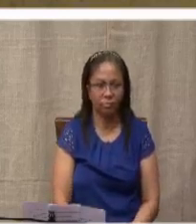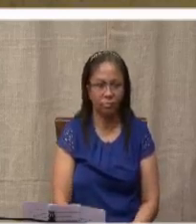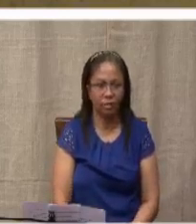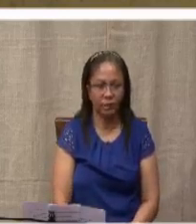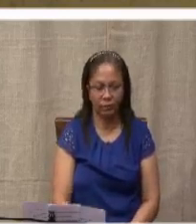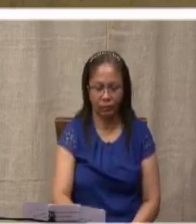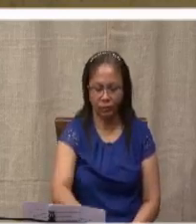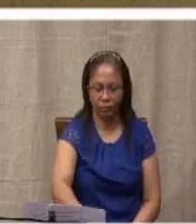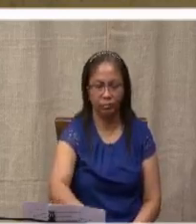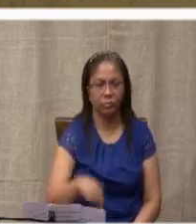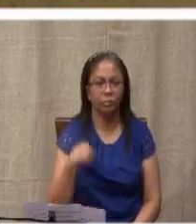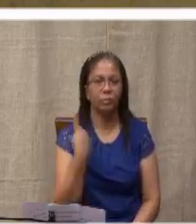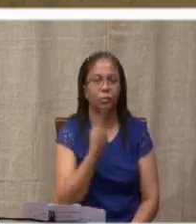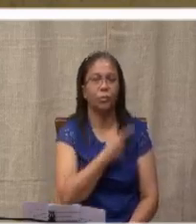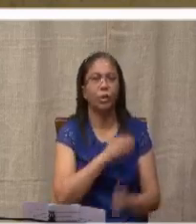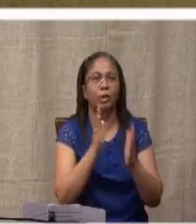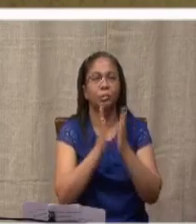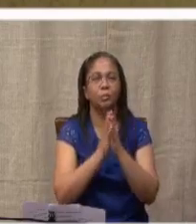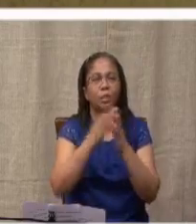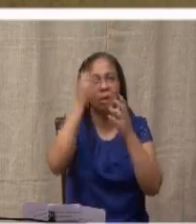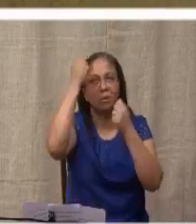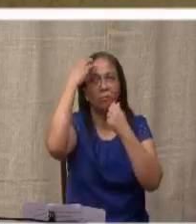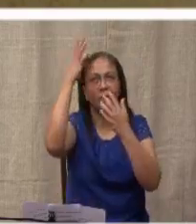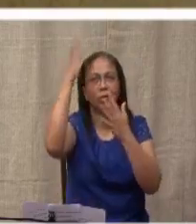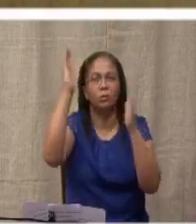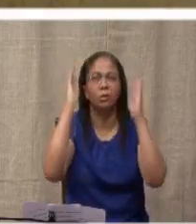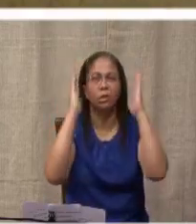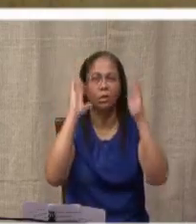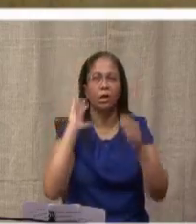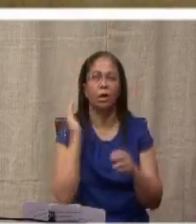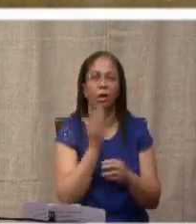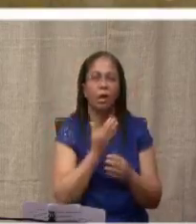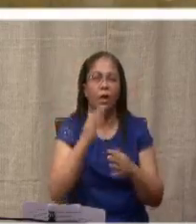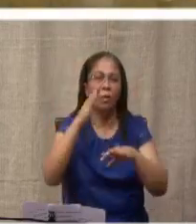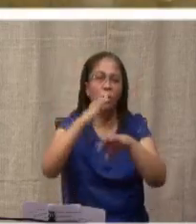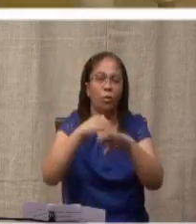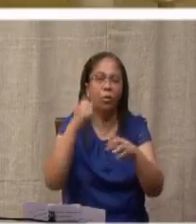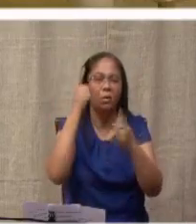father we pray that you hear the cry of our people